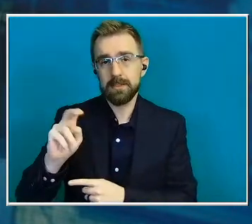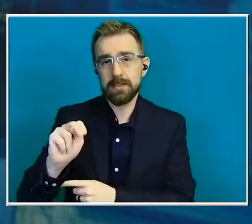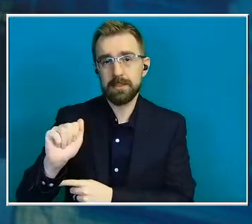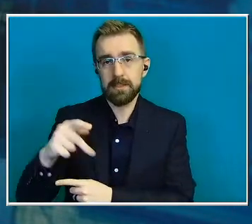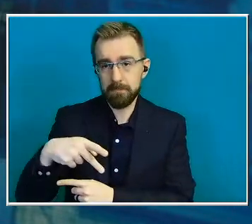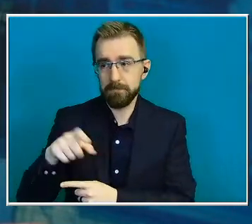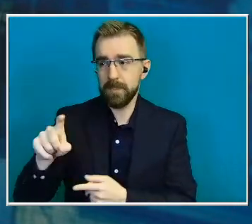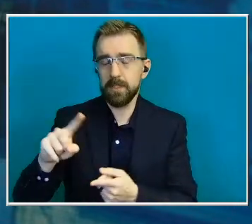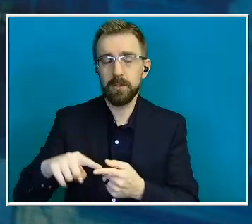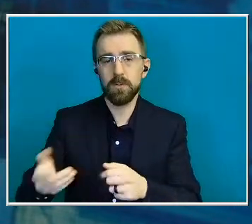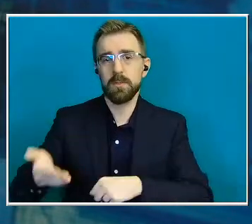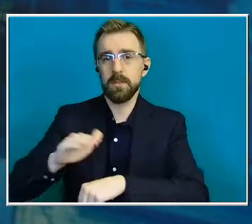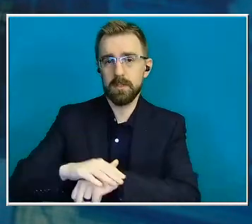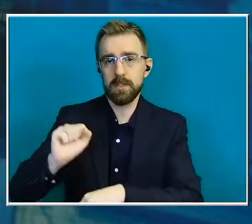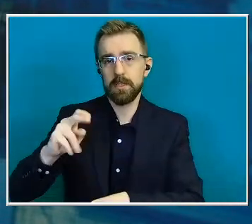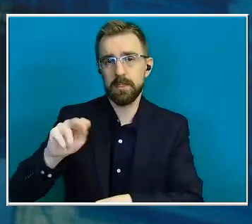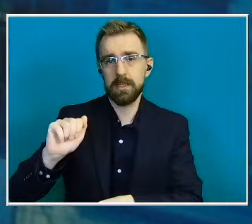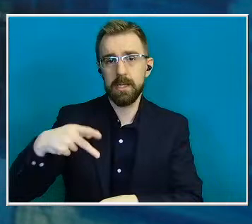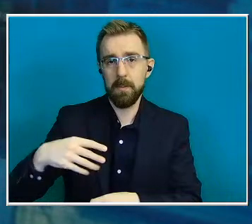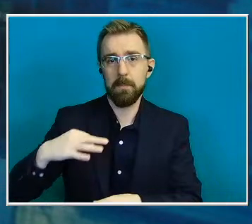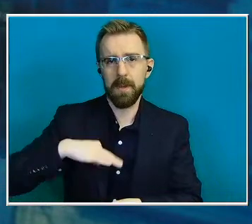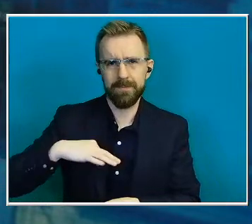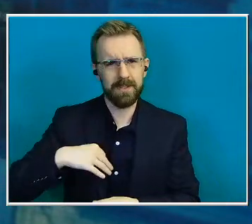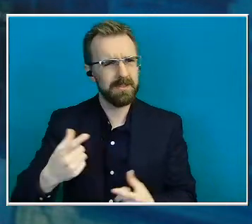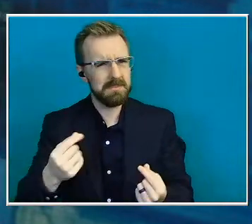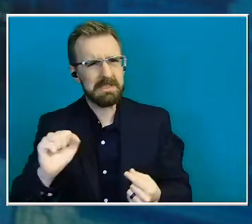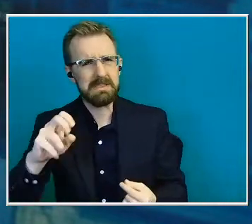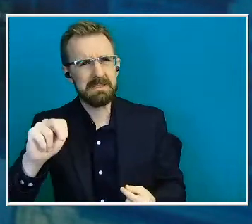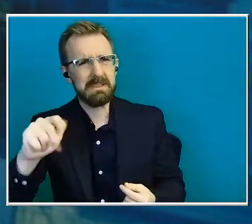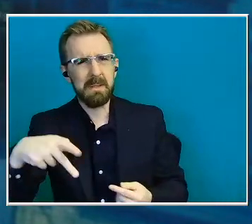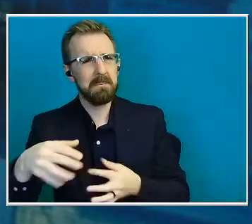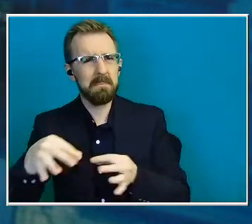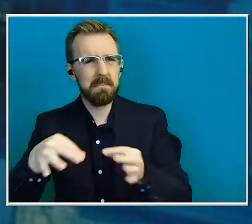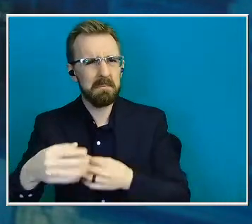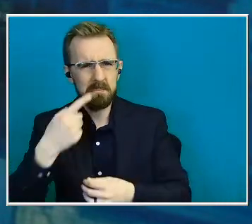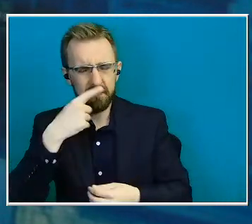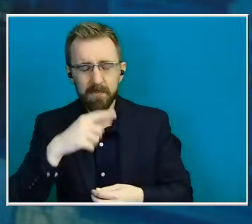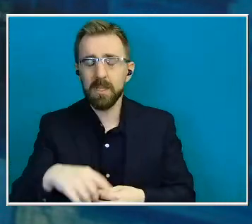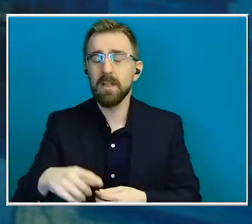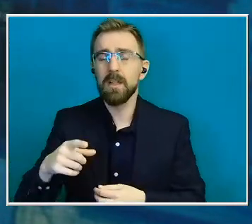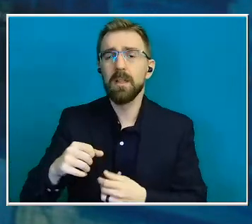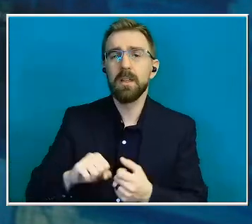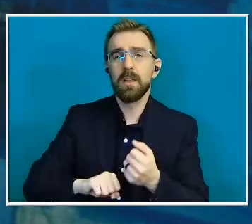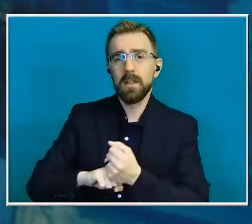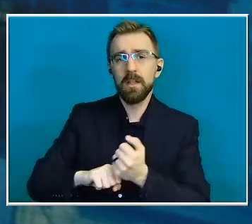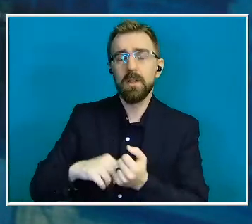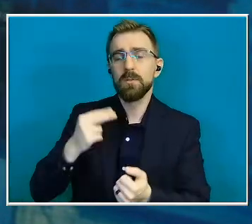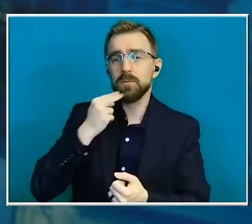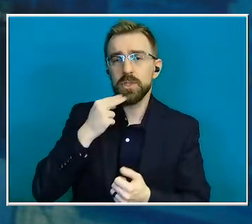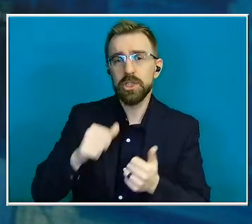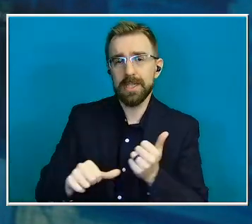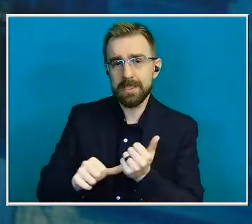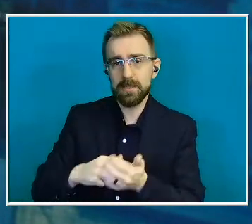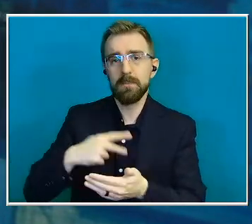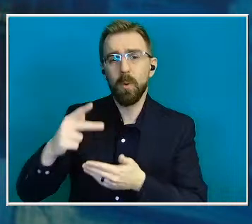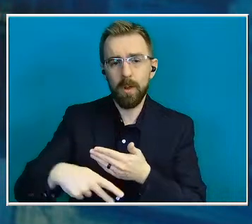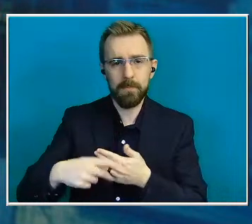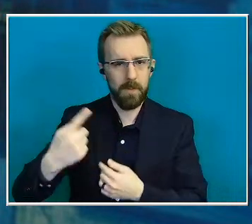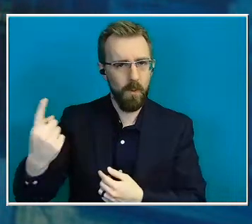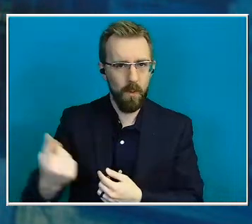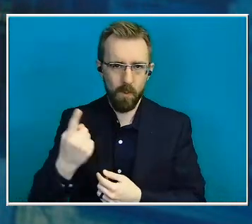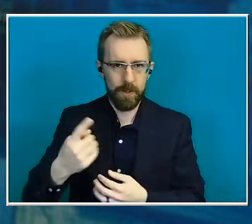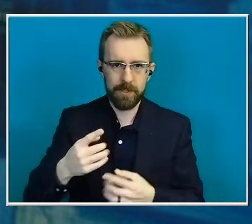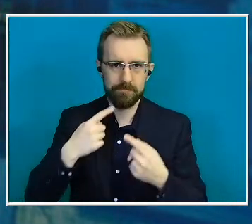SNAP benefits. Tell us what SNAP is. SNAP is a Supplemental Nutrition Assistance Program. It's always been known as food